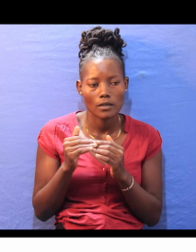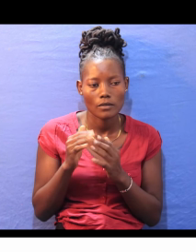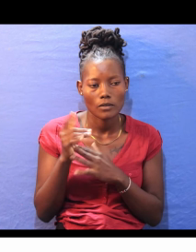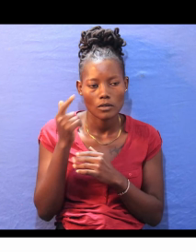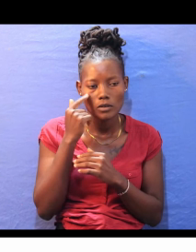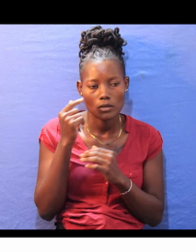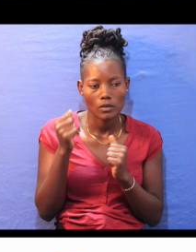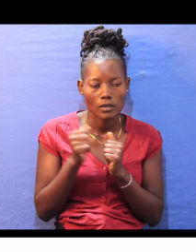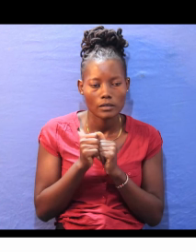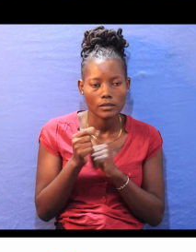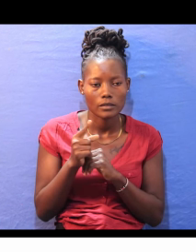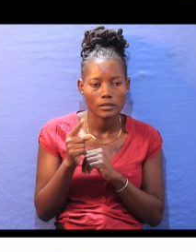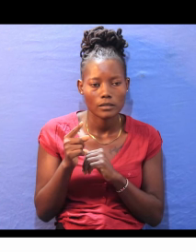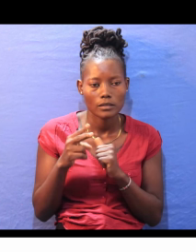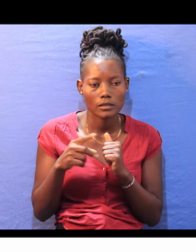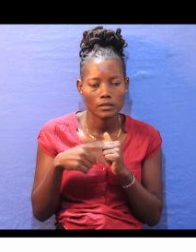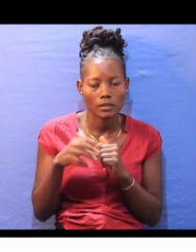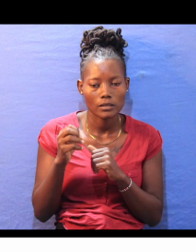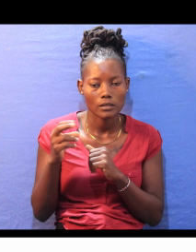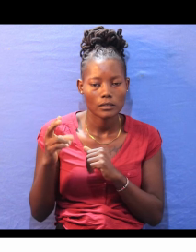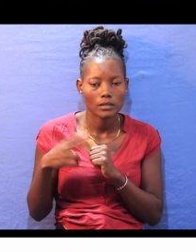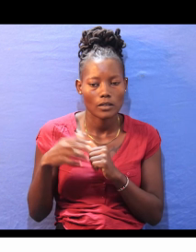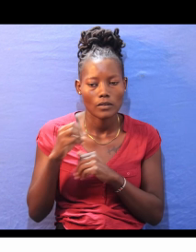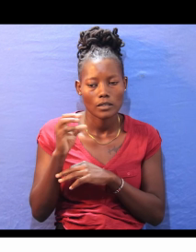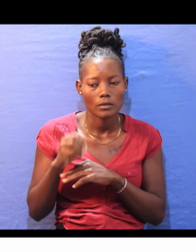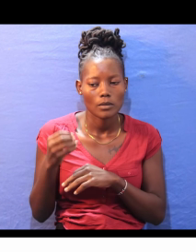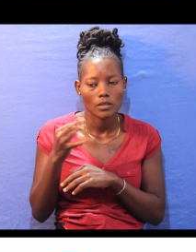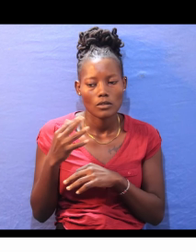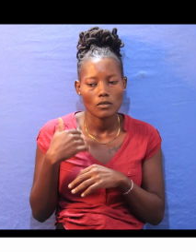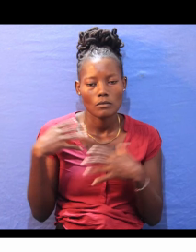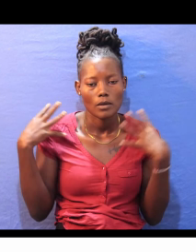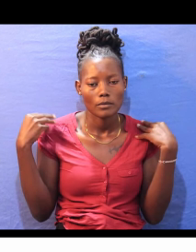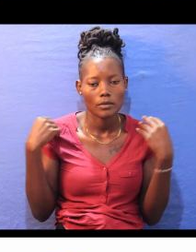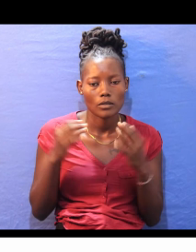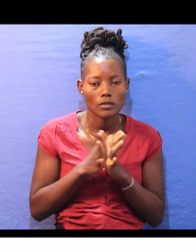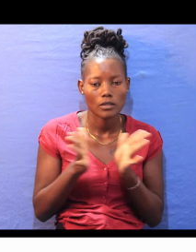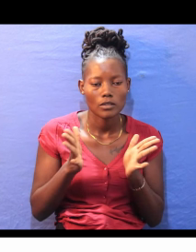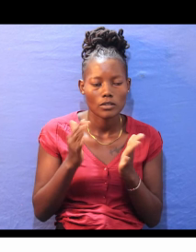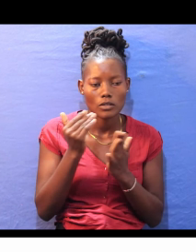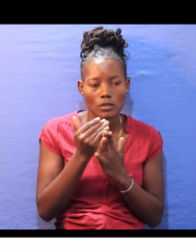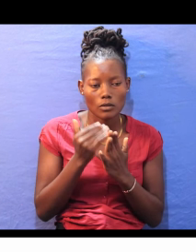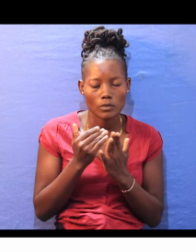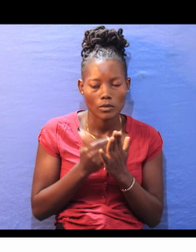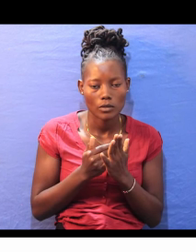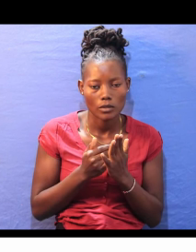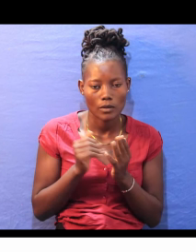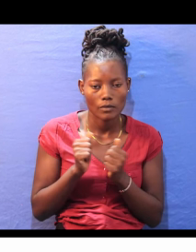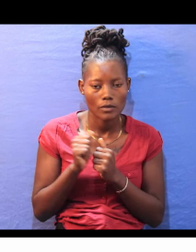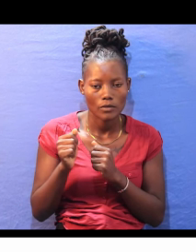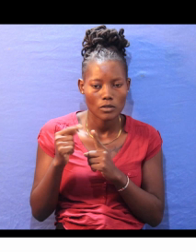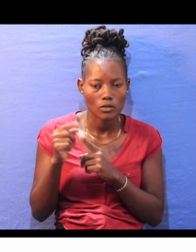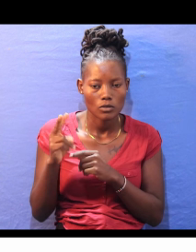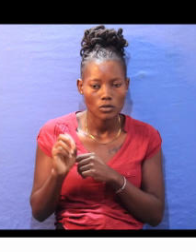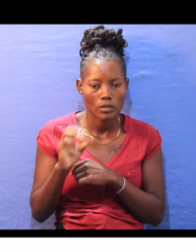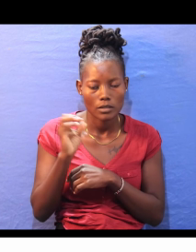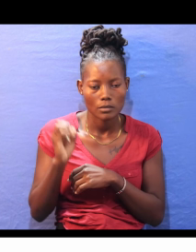60 to 70% of my exercises are the general preparatory, 15 to 20% are